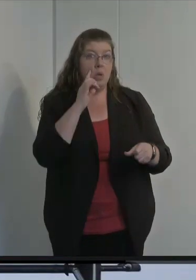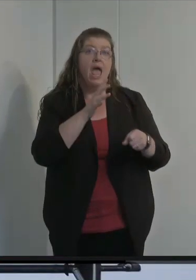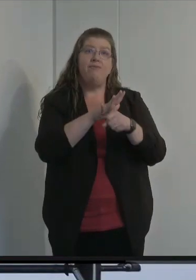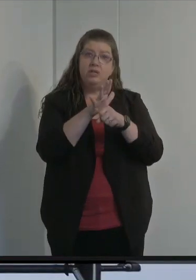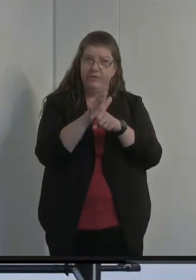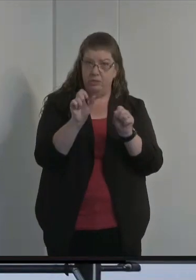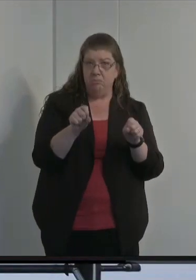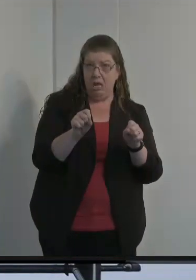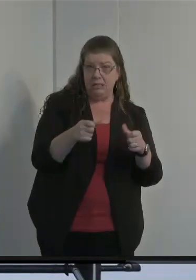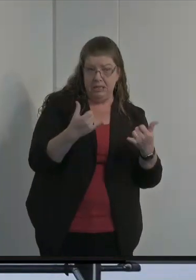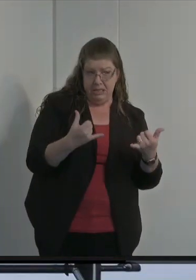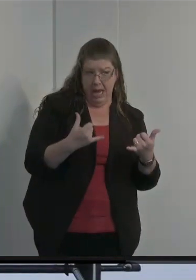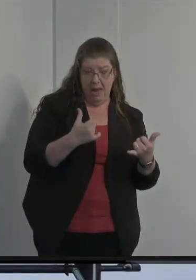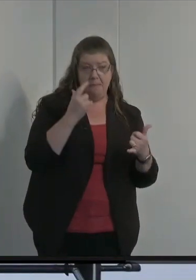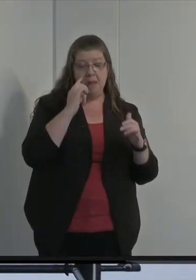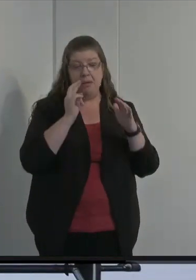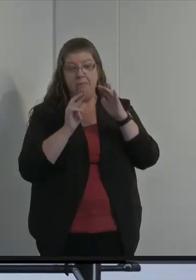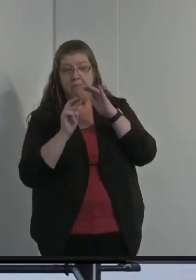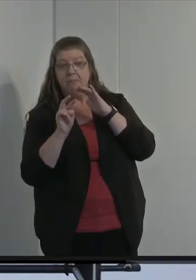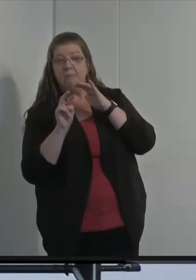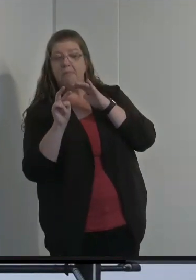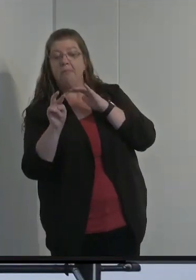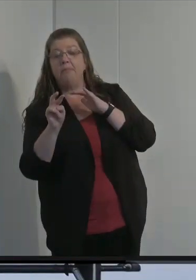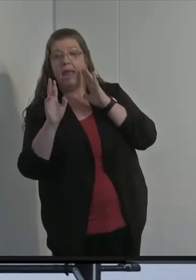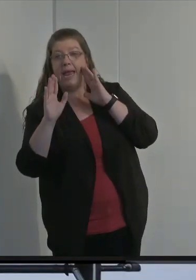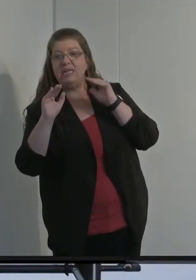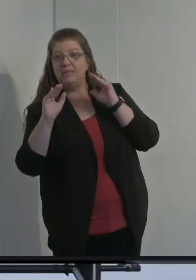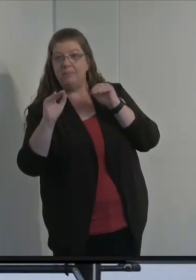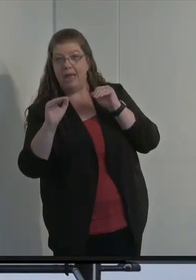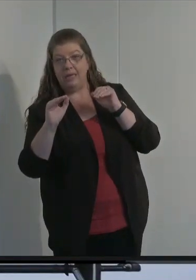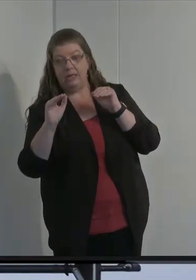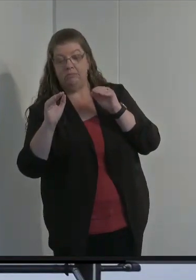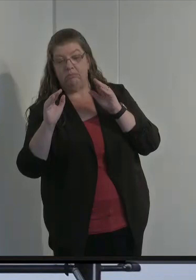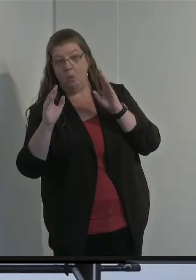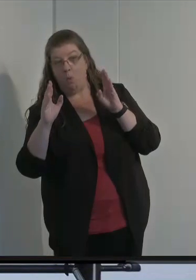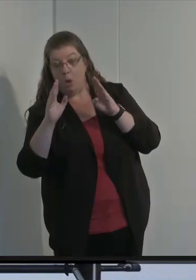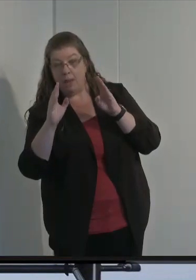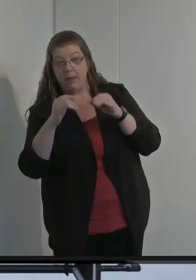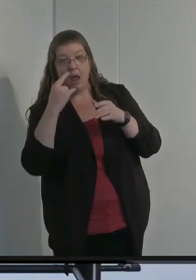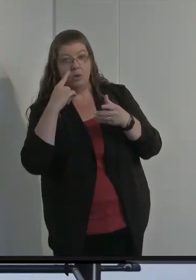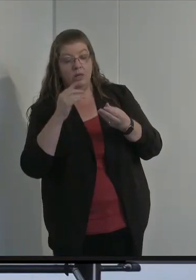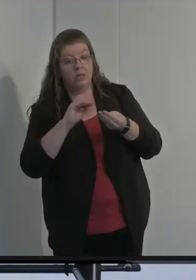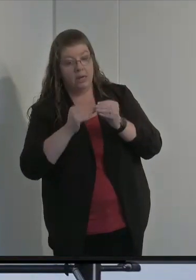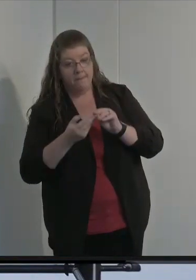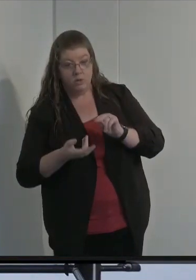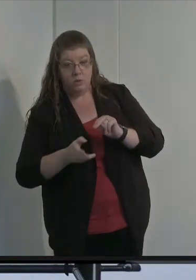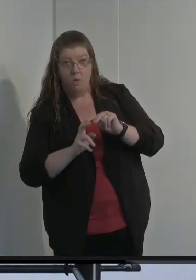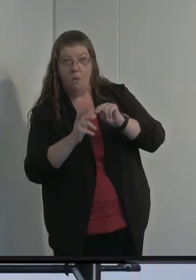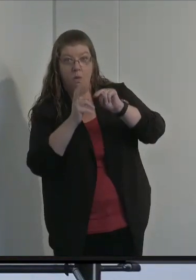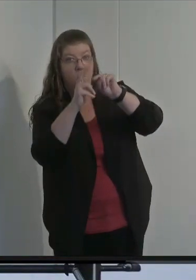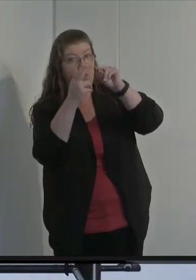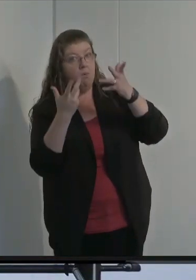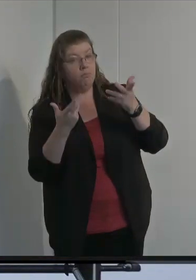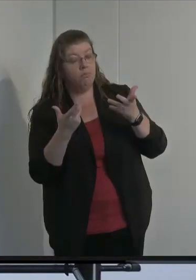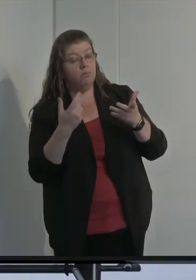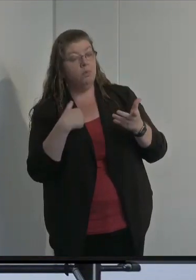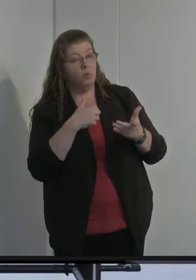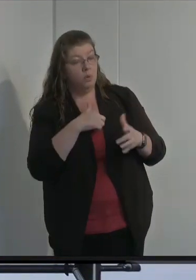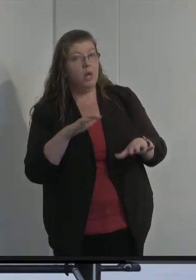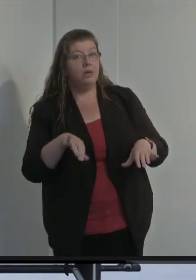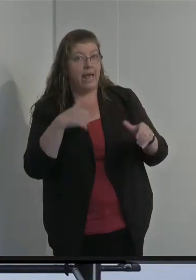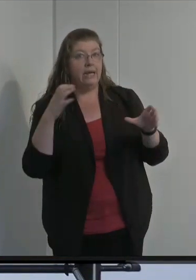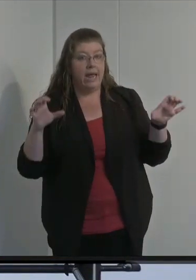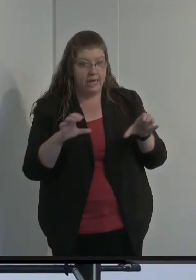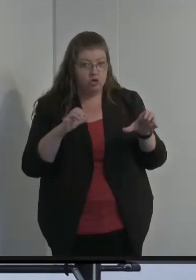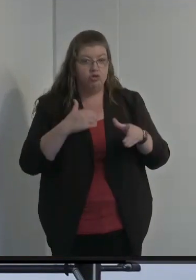now, but anticipating ahead, worrying about increasing numbers of cases, we are taking active